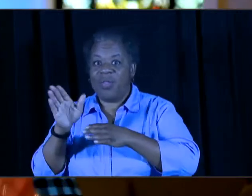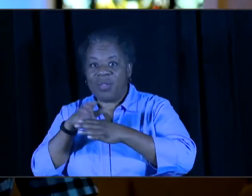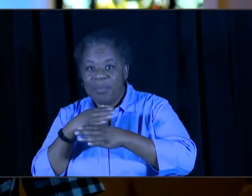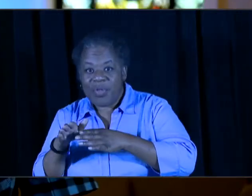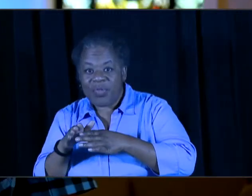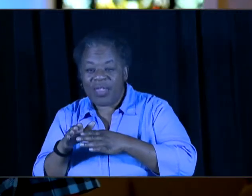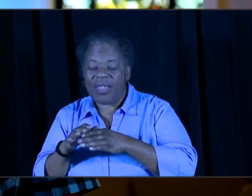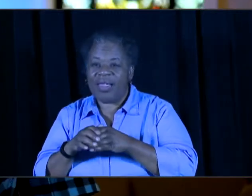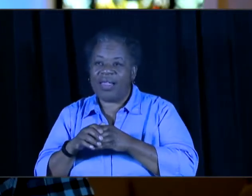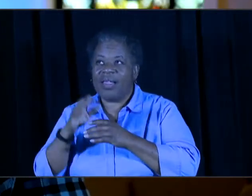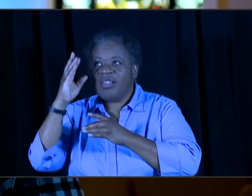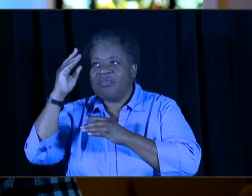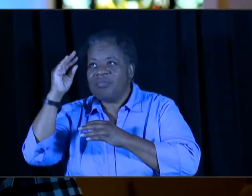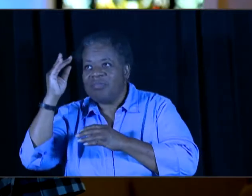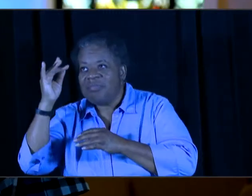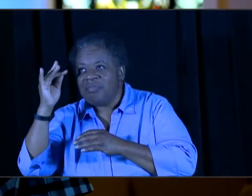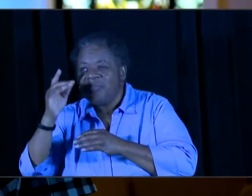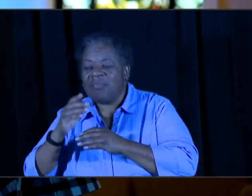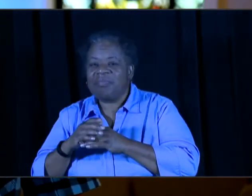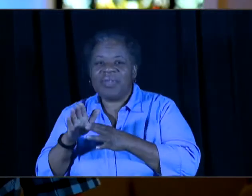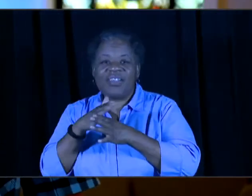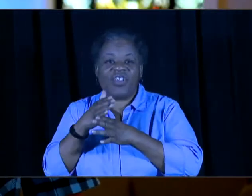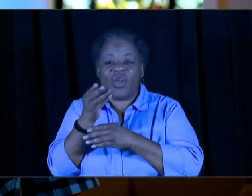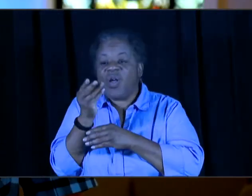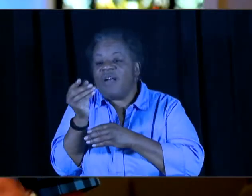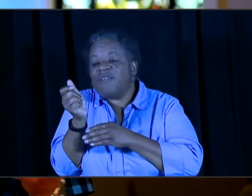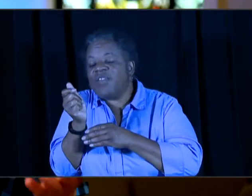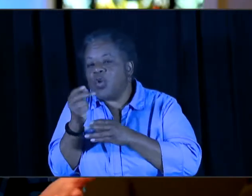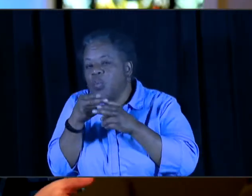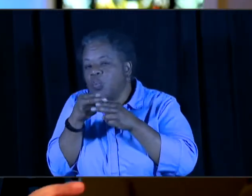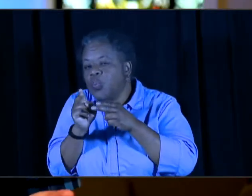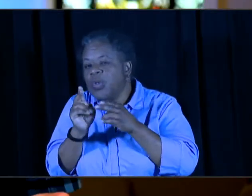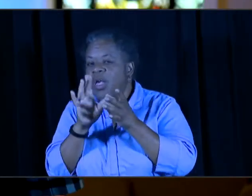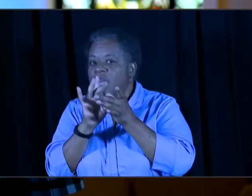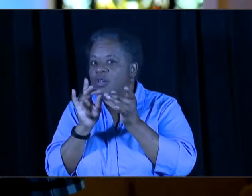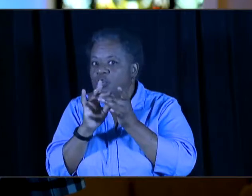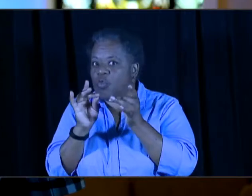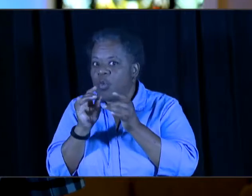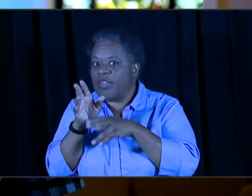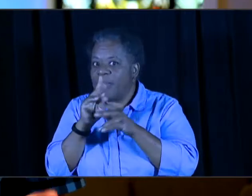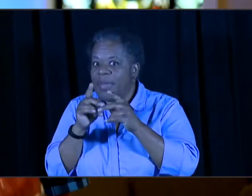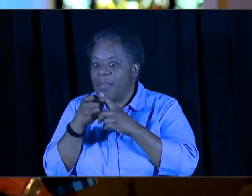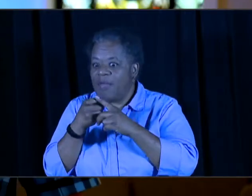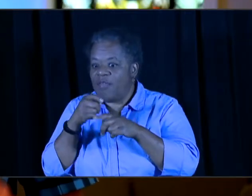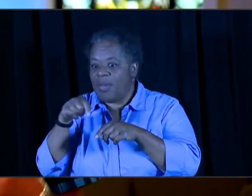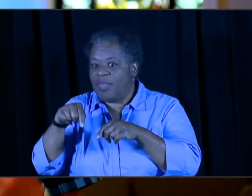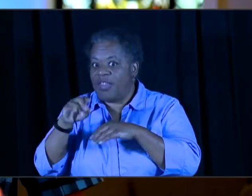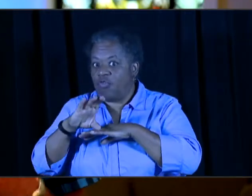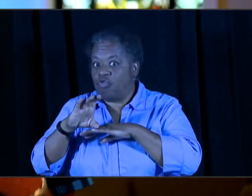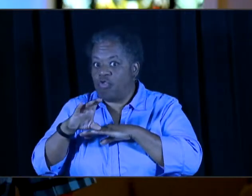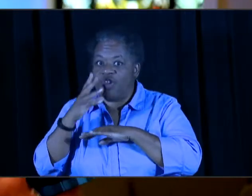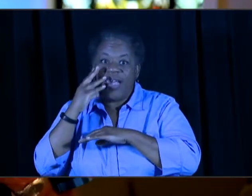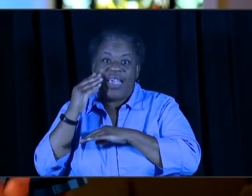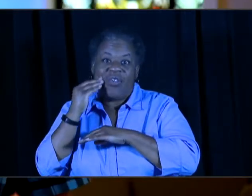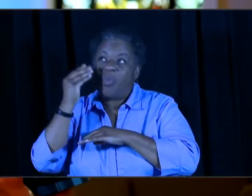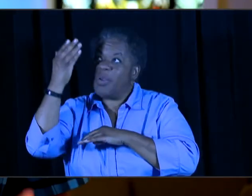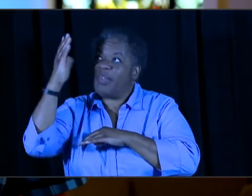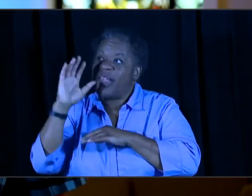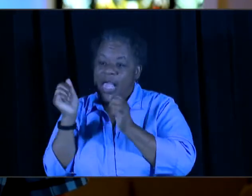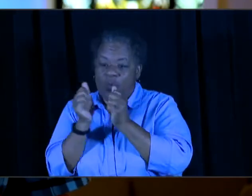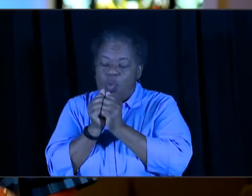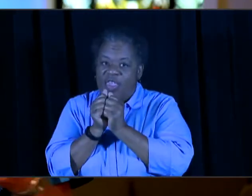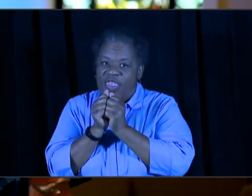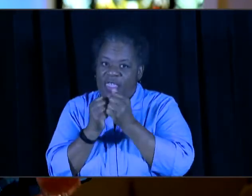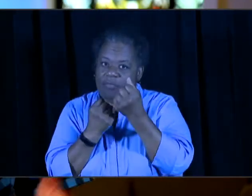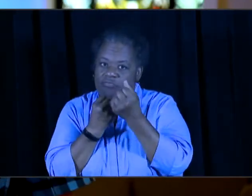and also like to share with you just a few brief stories of people from our church who have experienced God being with